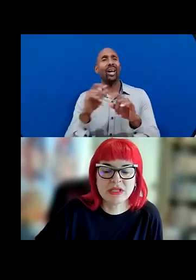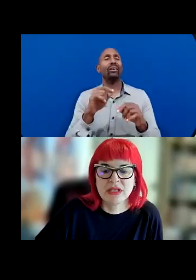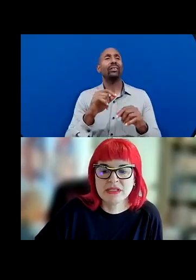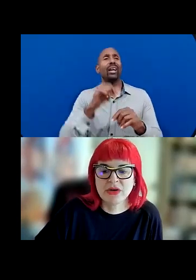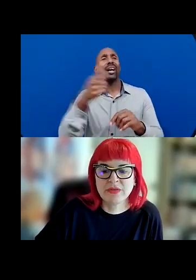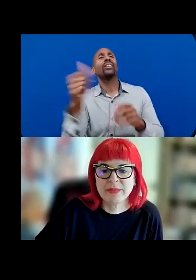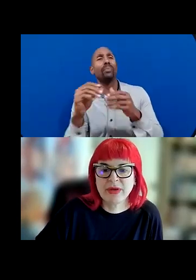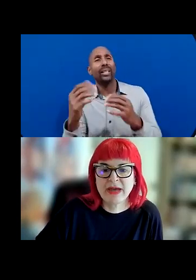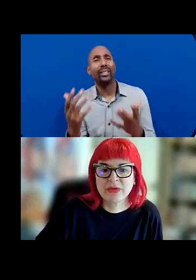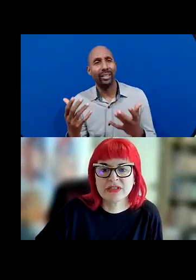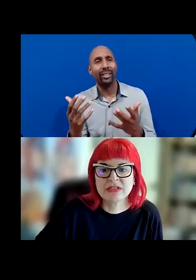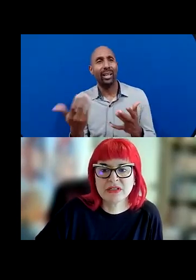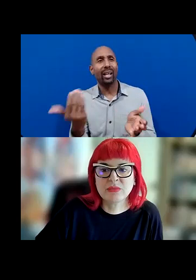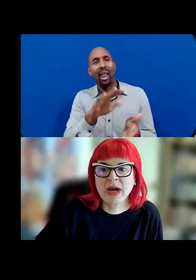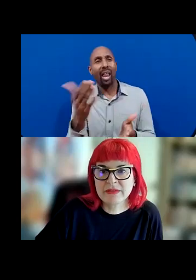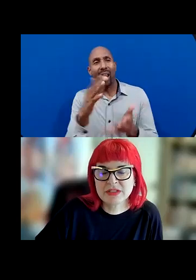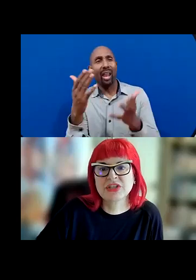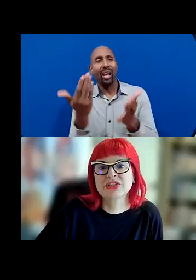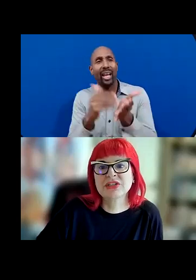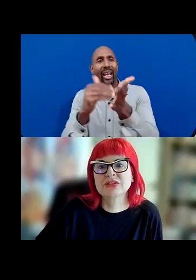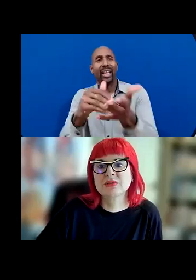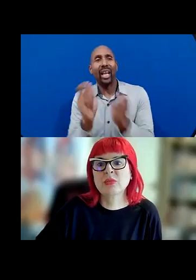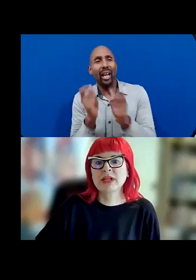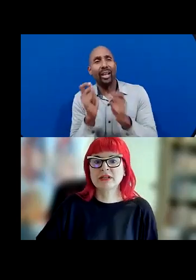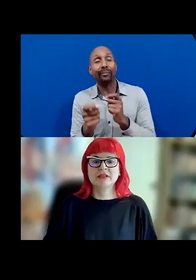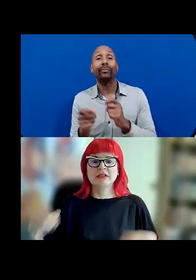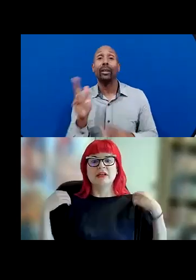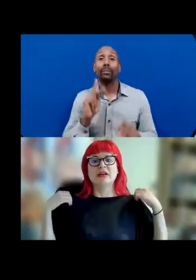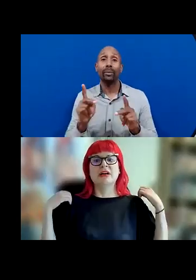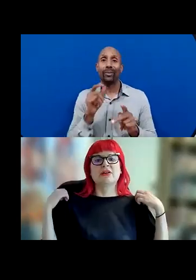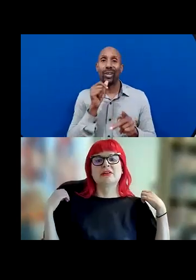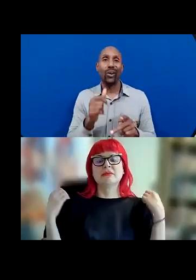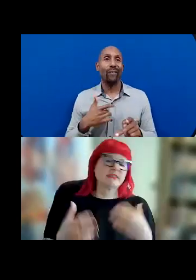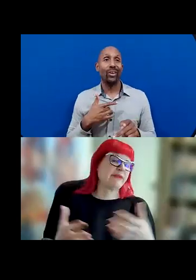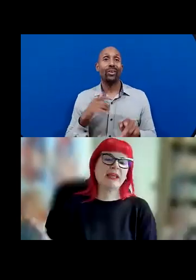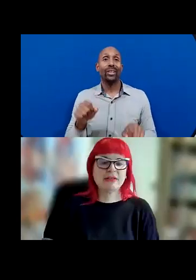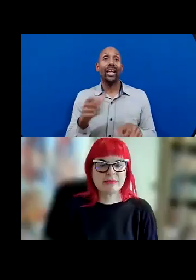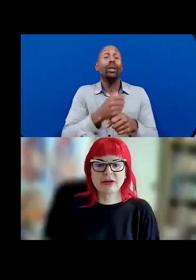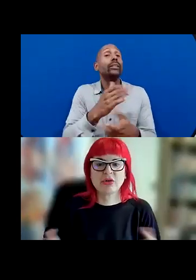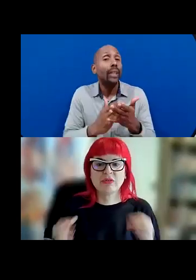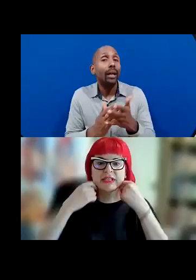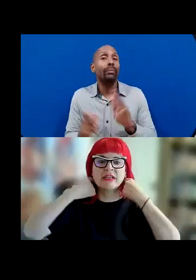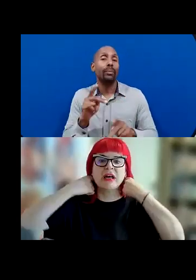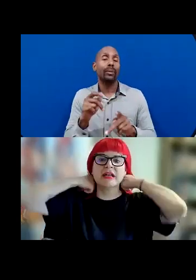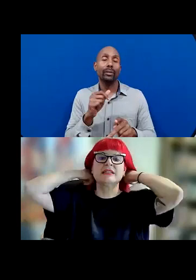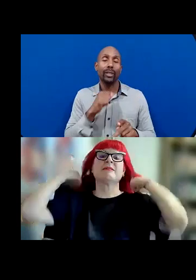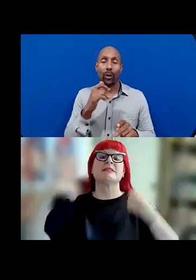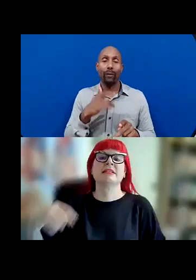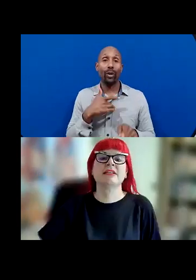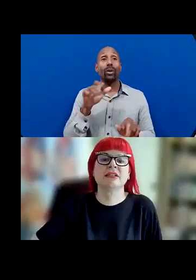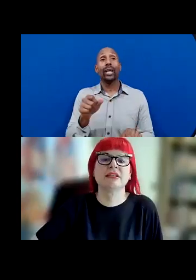out. So if people have questions on why the changes or what, or something else about COVID that's not